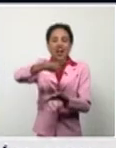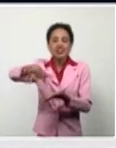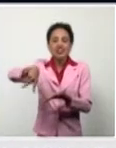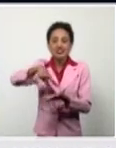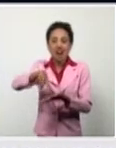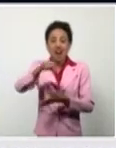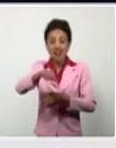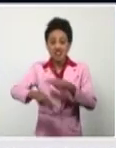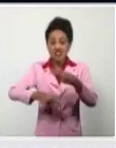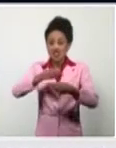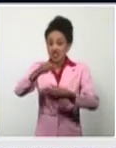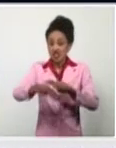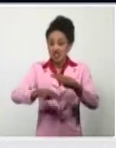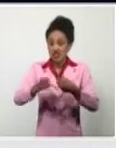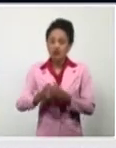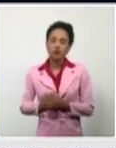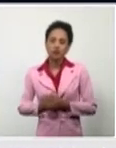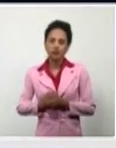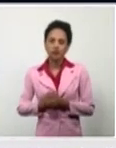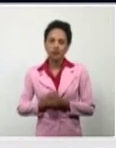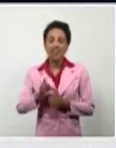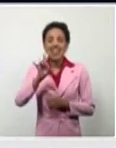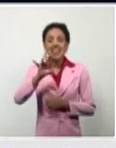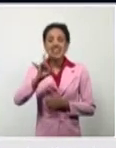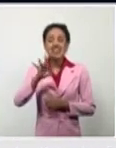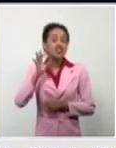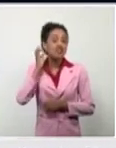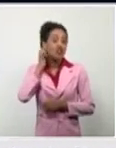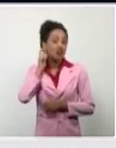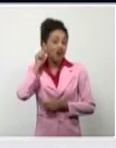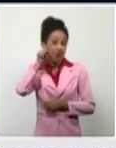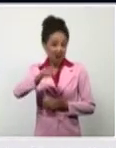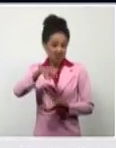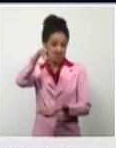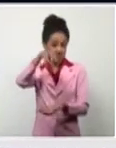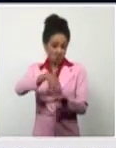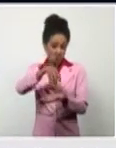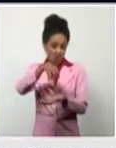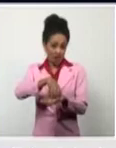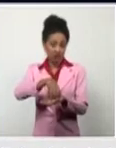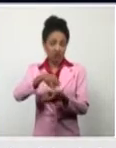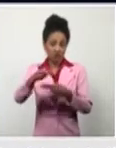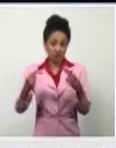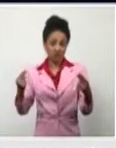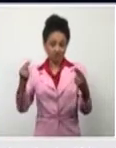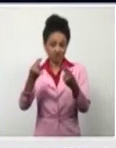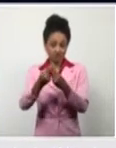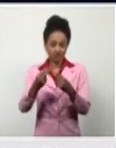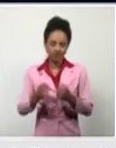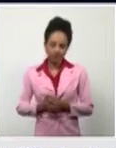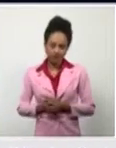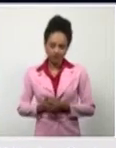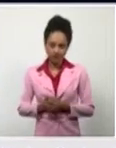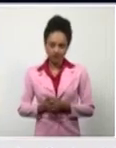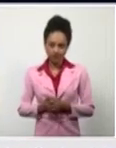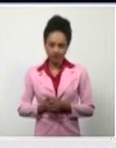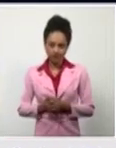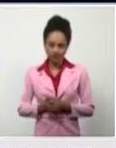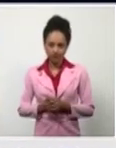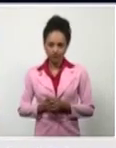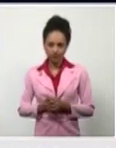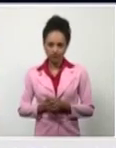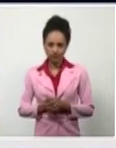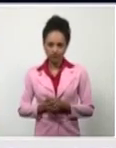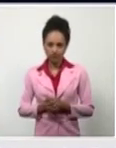were several contacts identified in a national workshop of physical dance instructors that